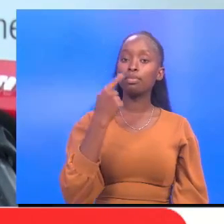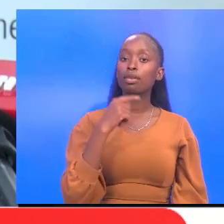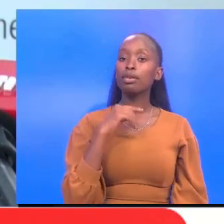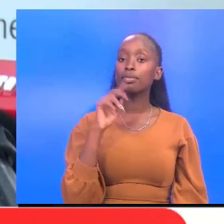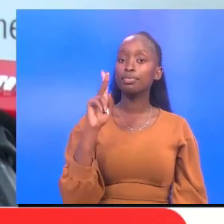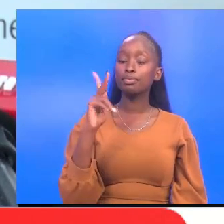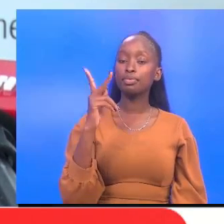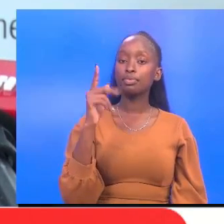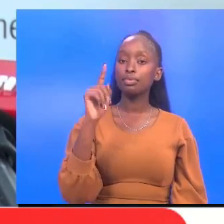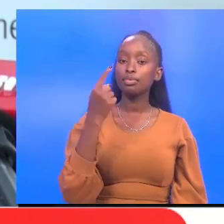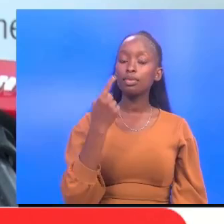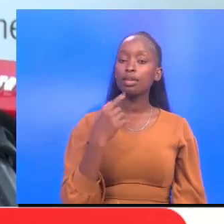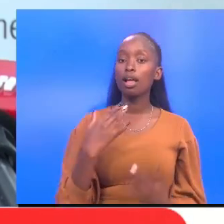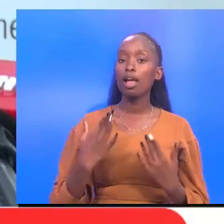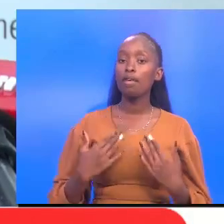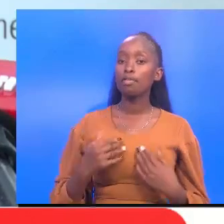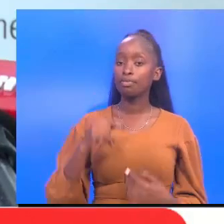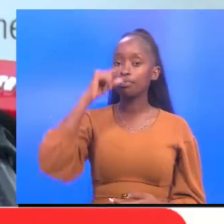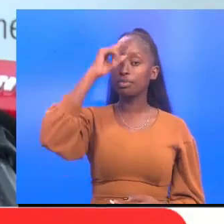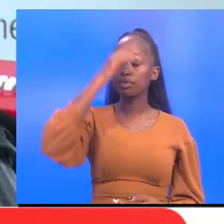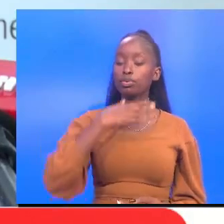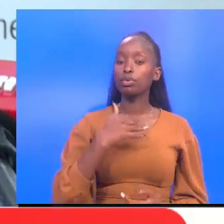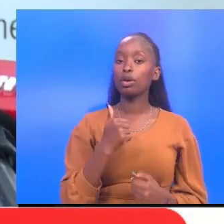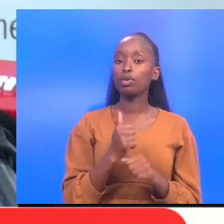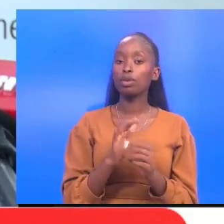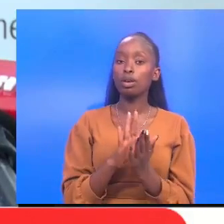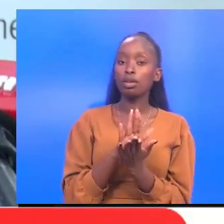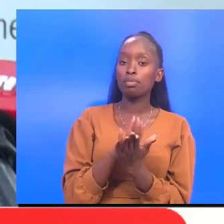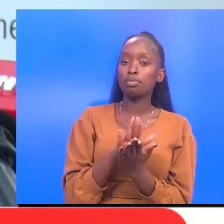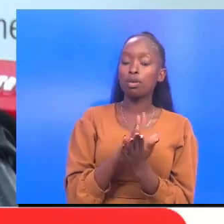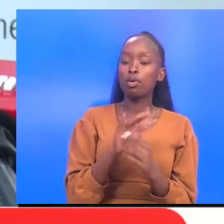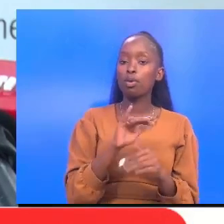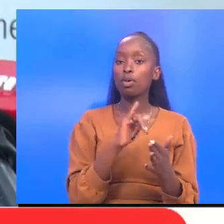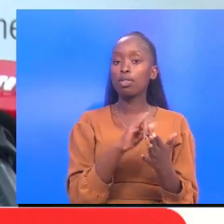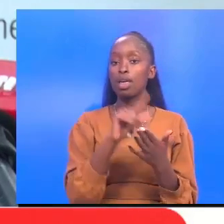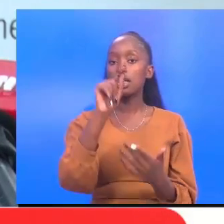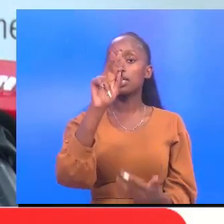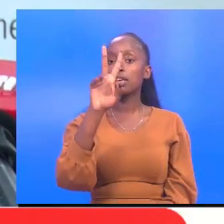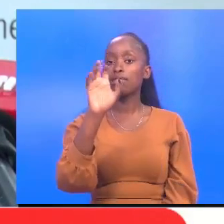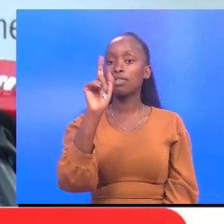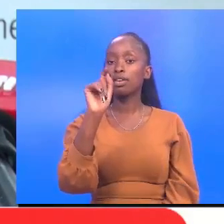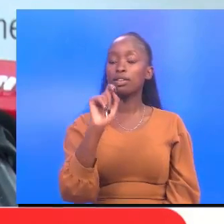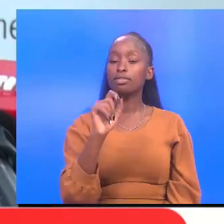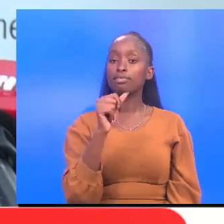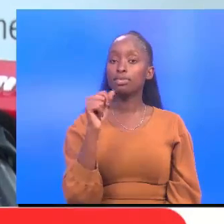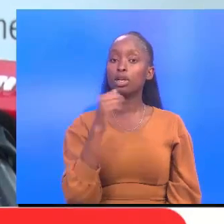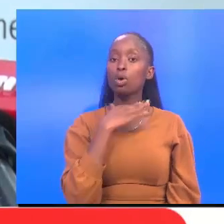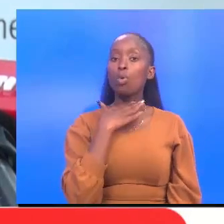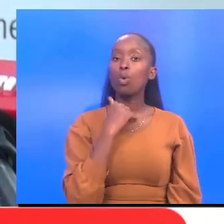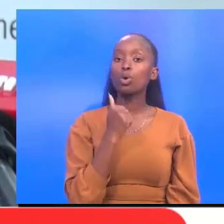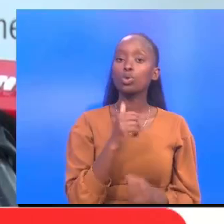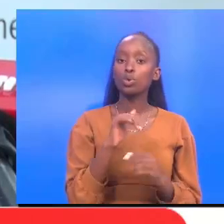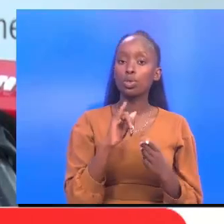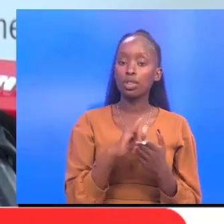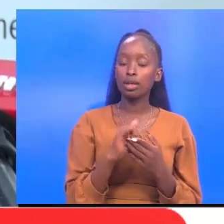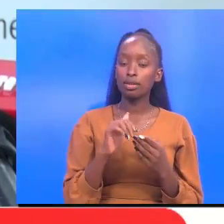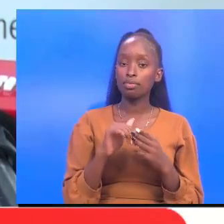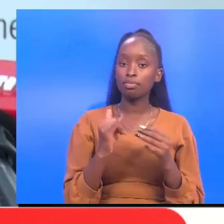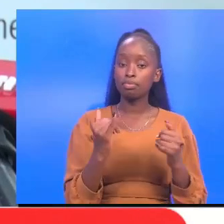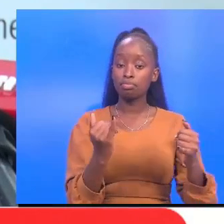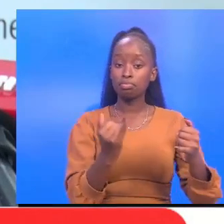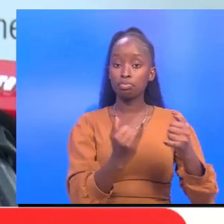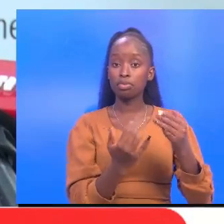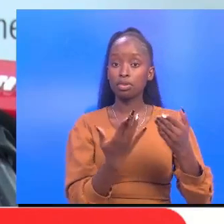towards industrialization and it's banking on the TVET sector to spur industrialization in Kenya. TVET